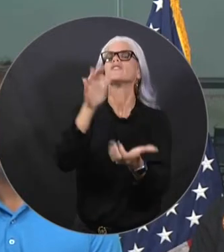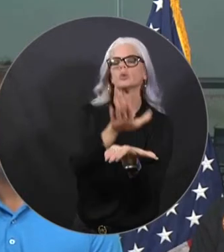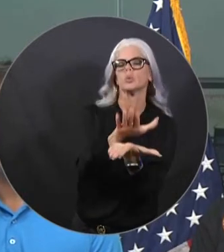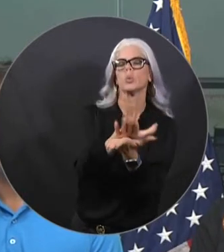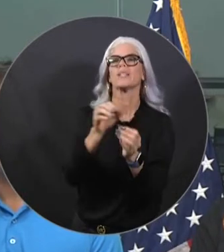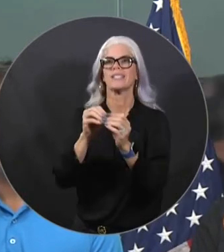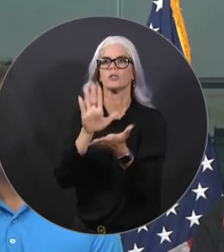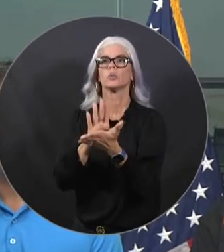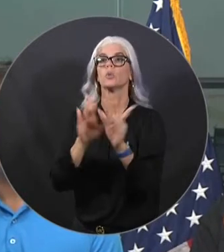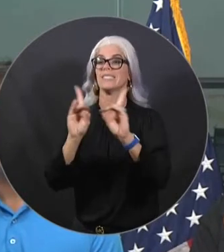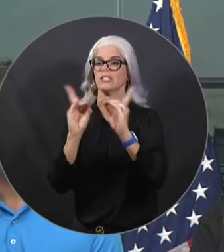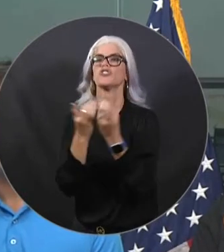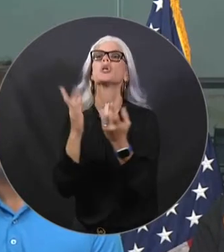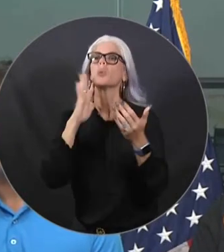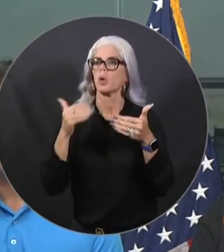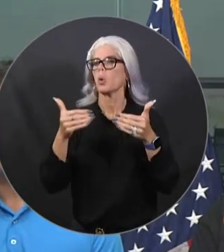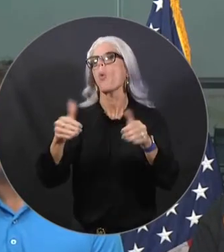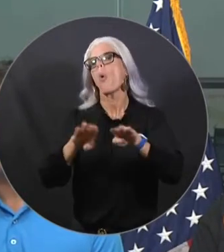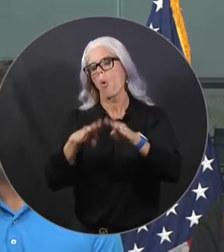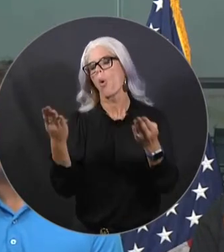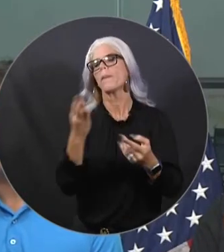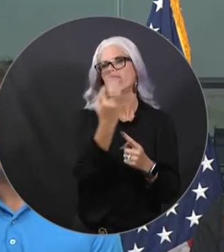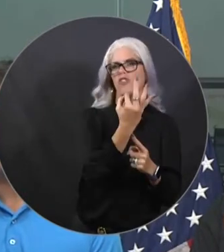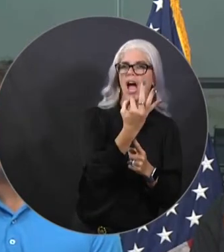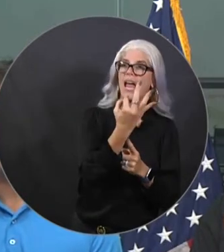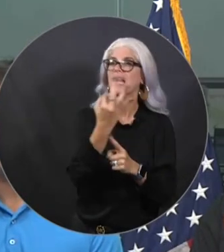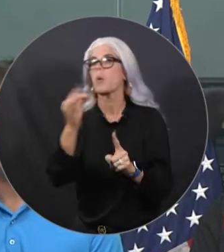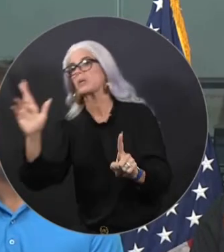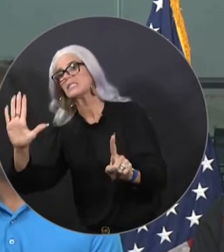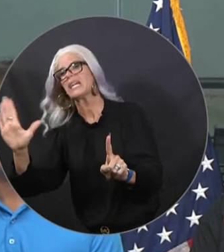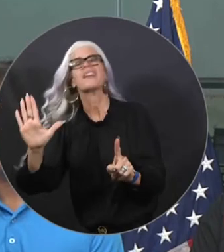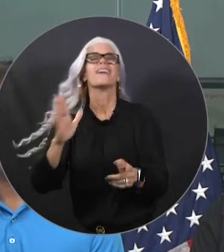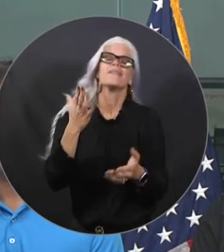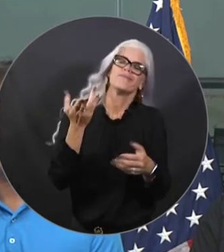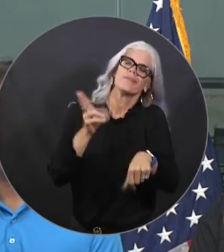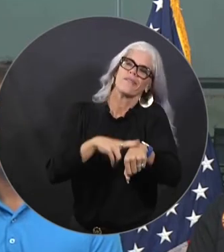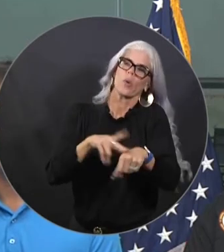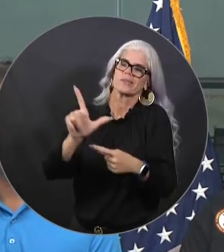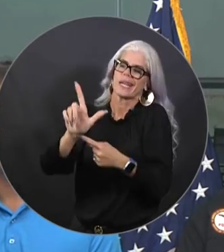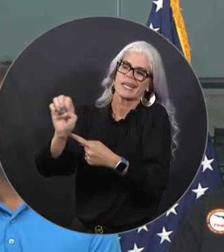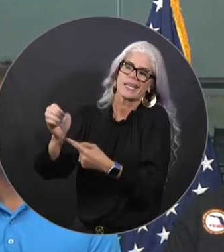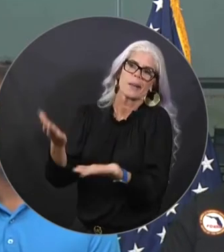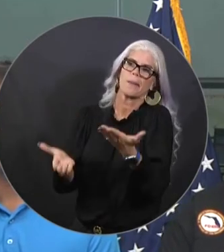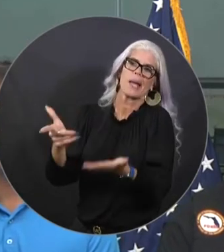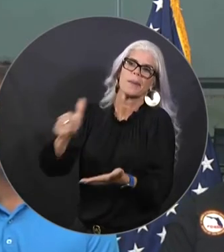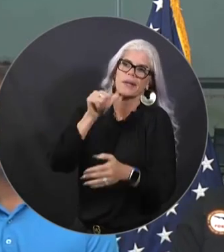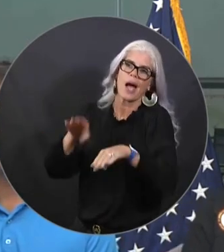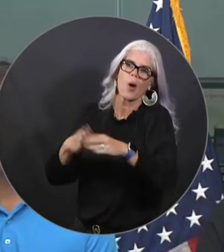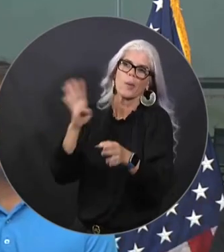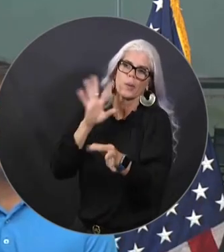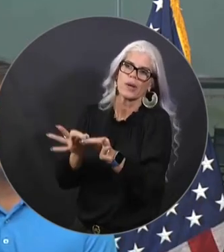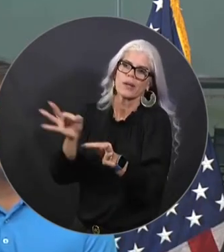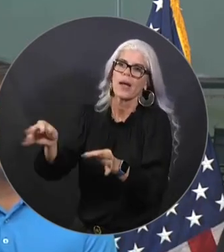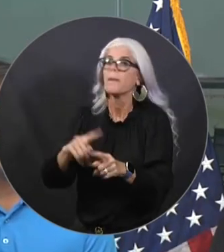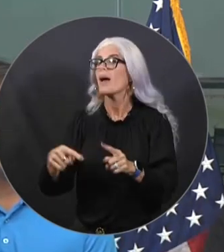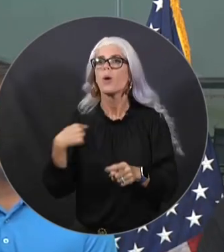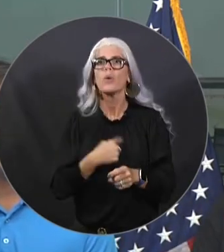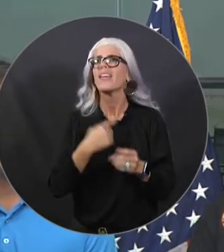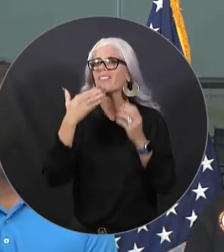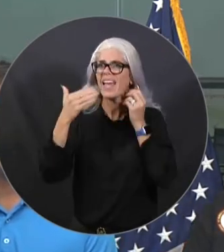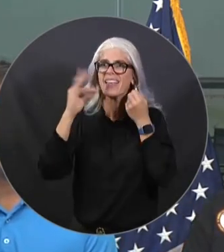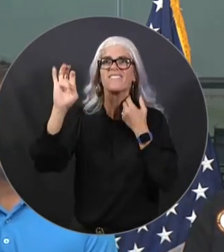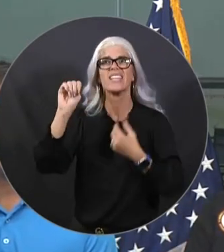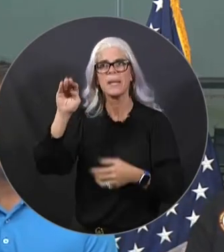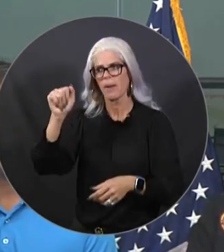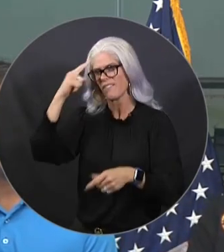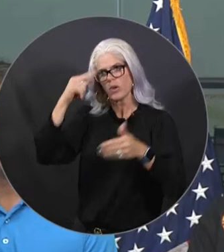some of those areas may be a little bit different calculation for them. We're thankful that FEMA has activated individual assistance